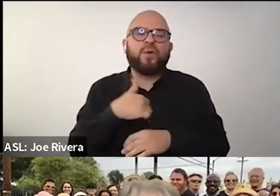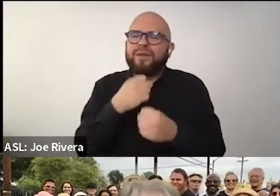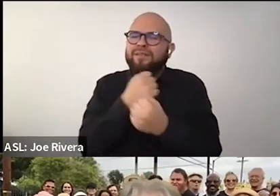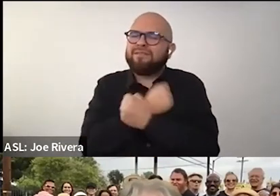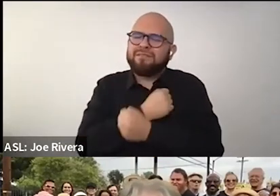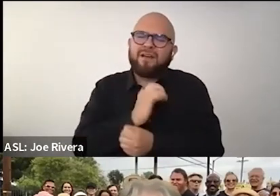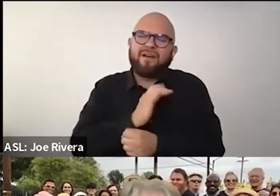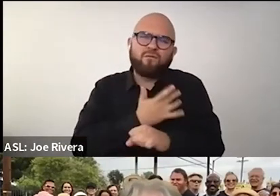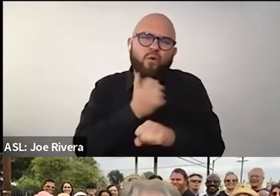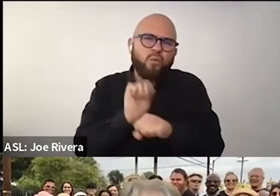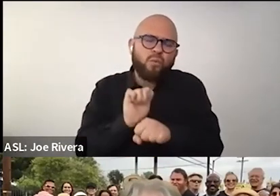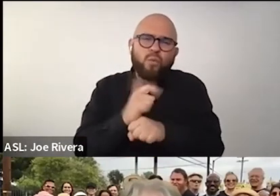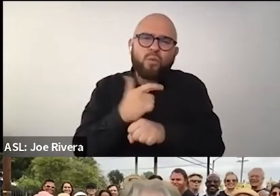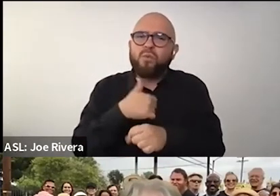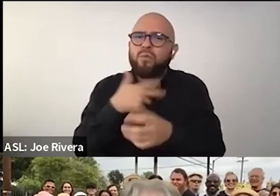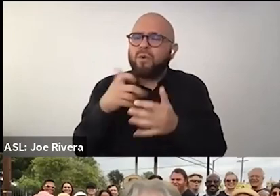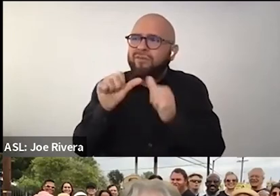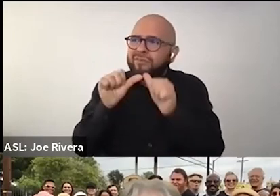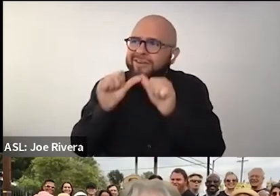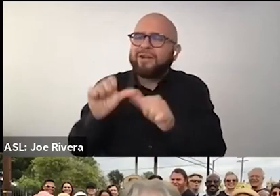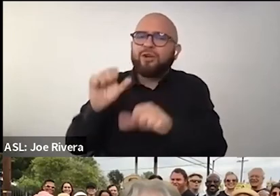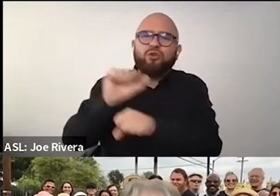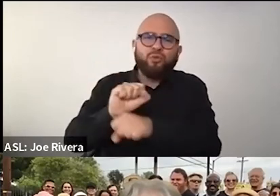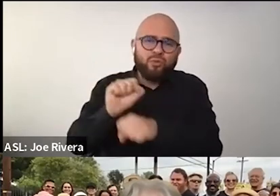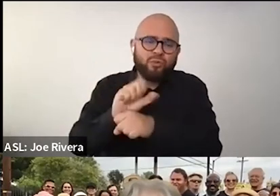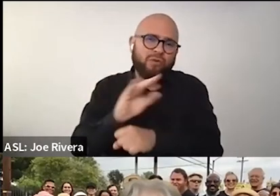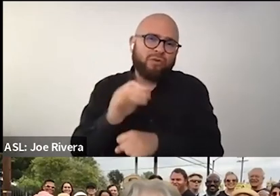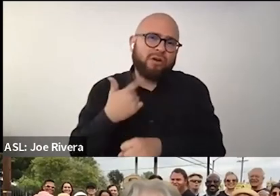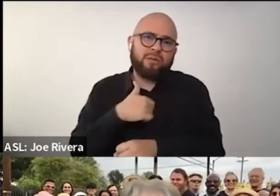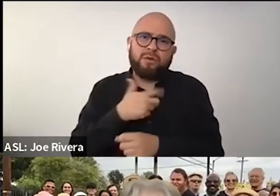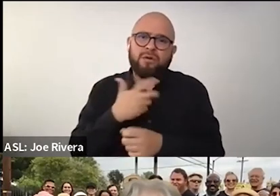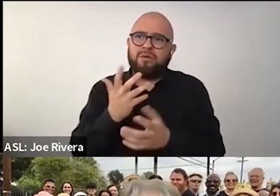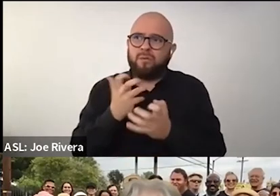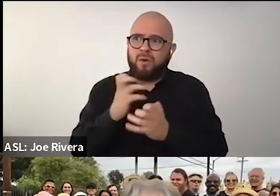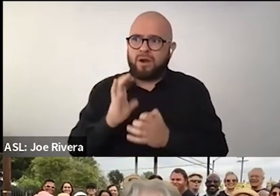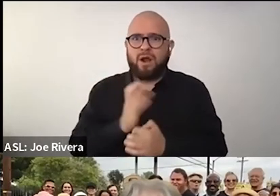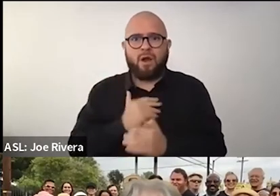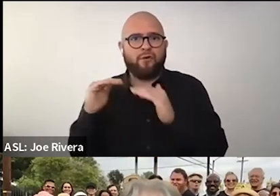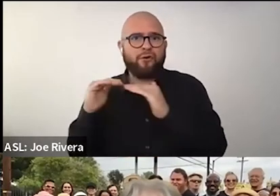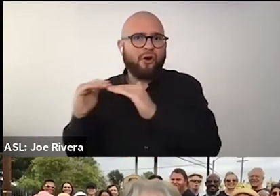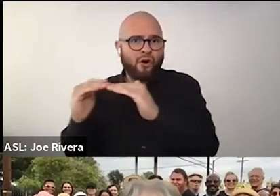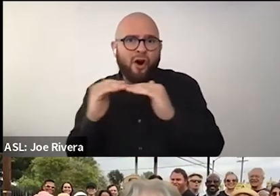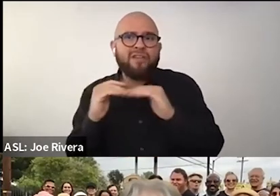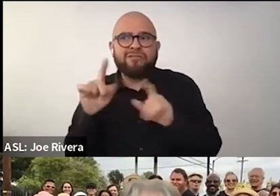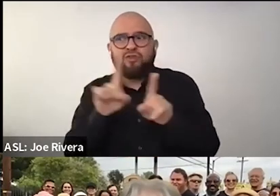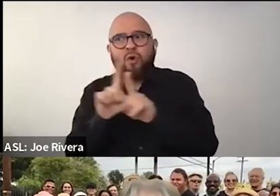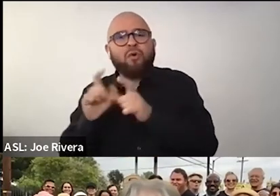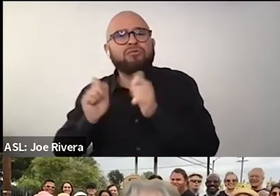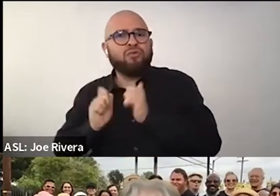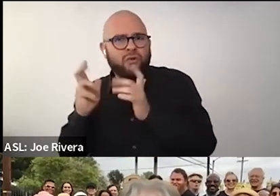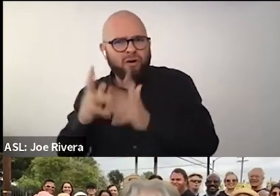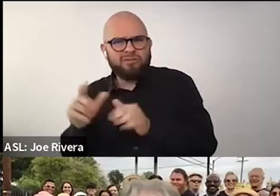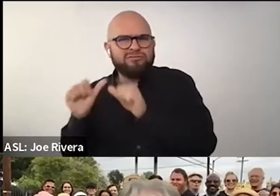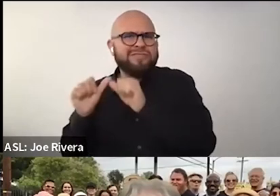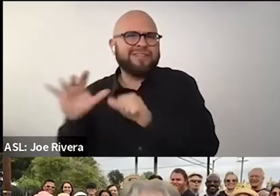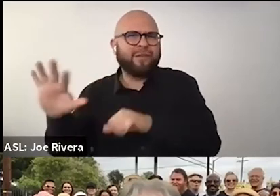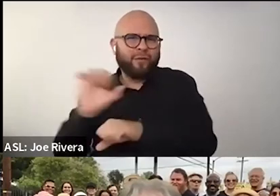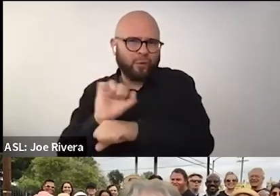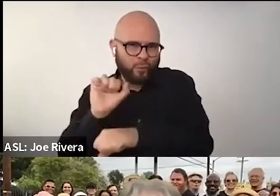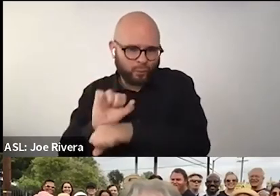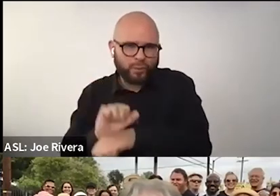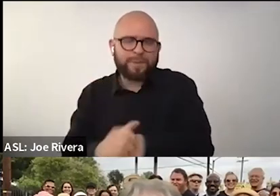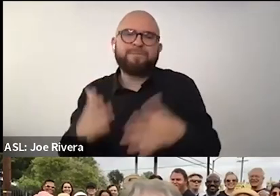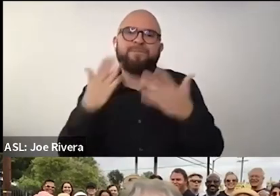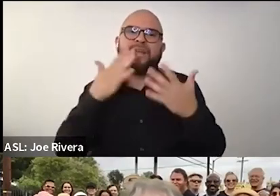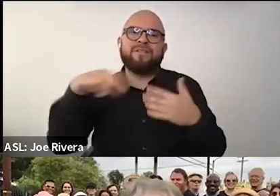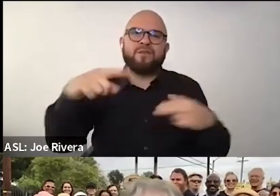want our fellow creatives to be able to do that. So thank you all so much for being here today. As a reminder to everyone watching,